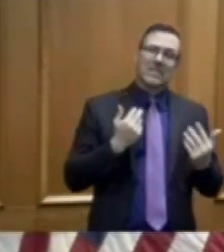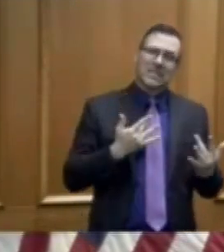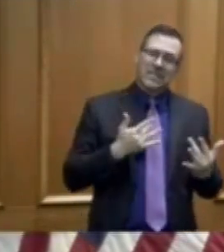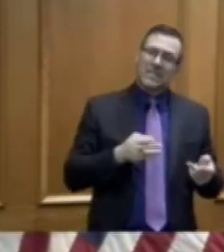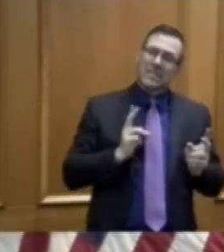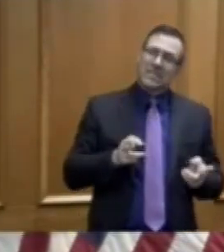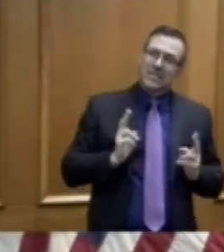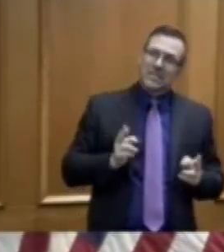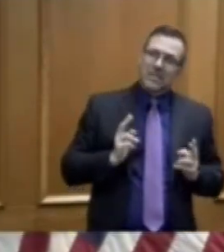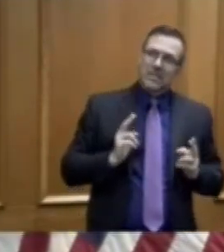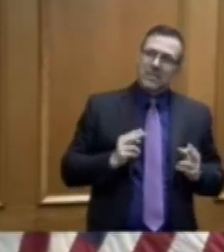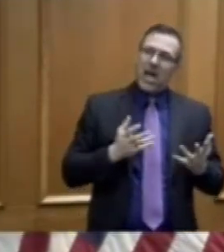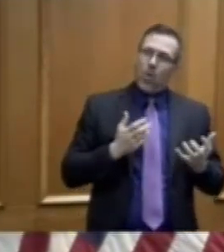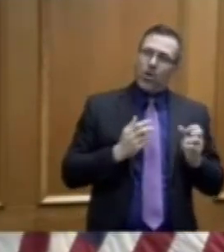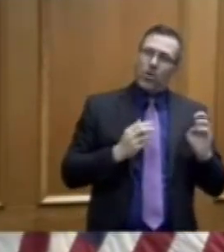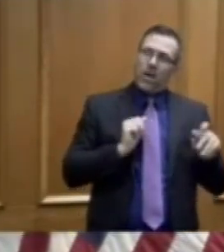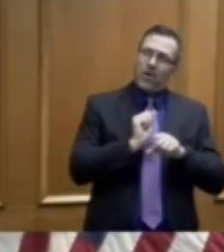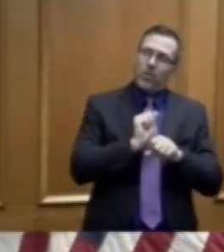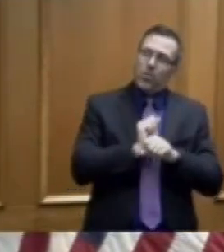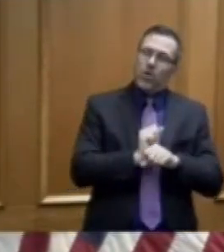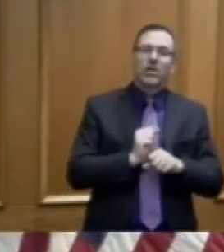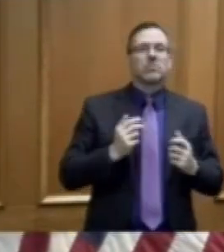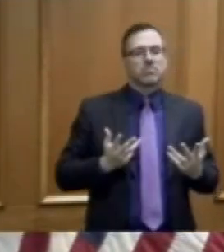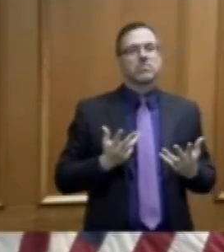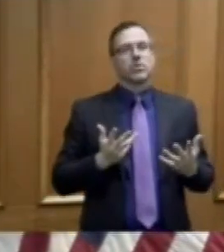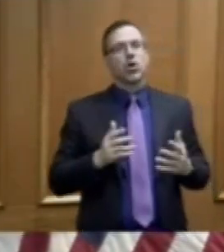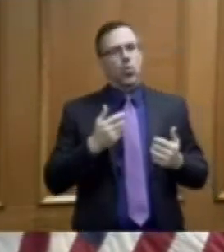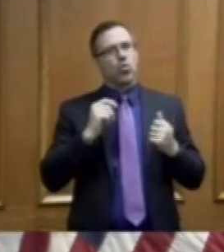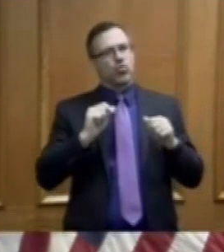throughput tests. And if we can get that done